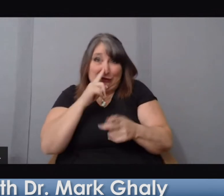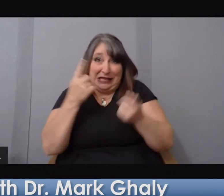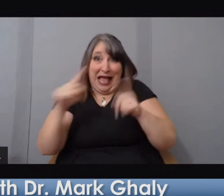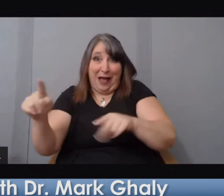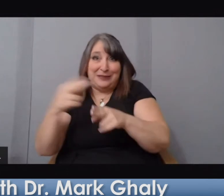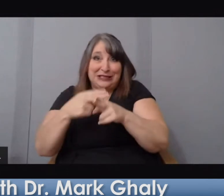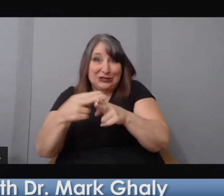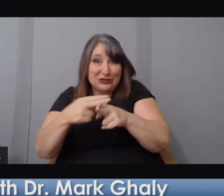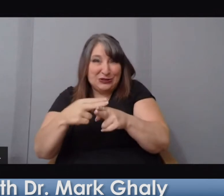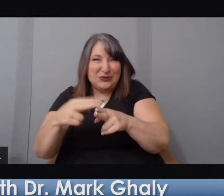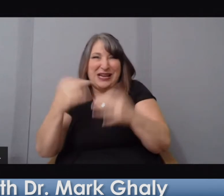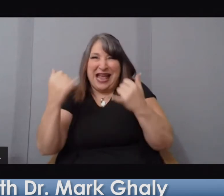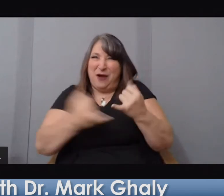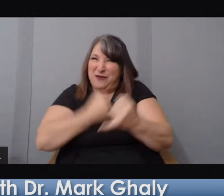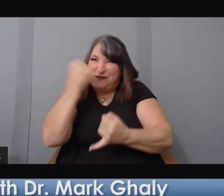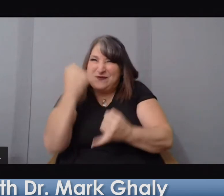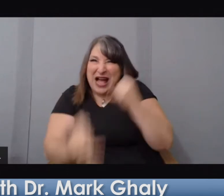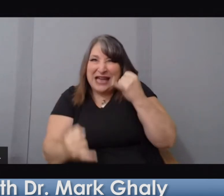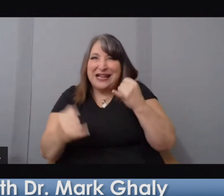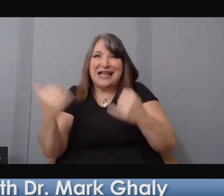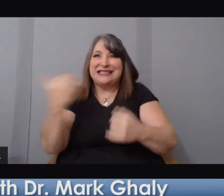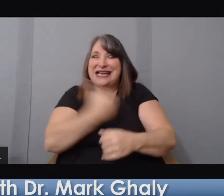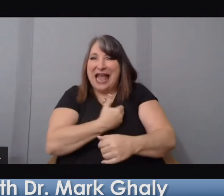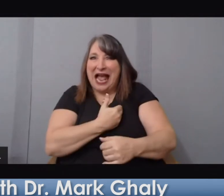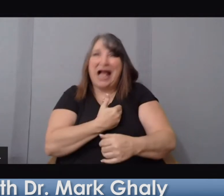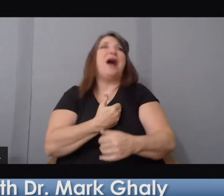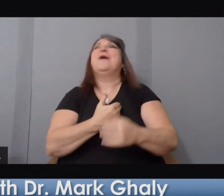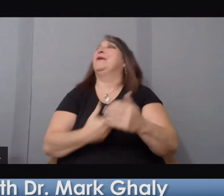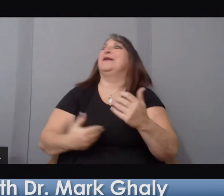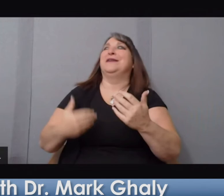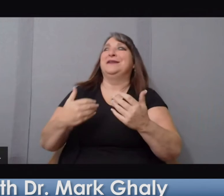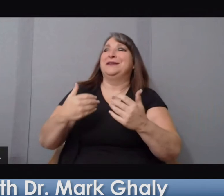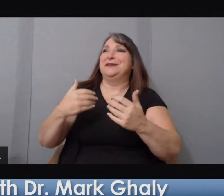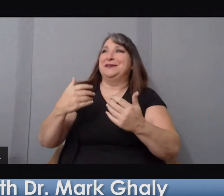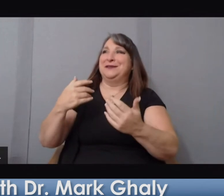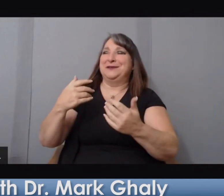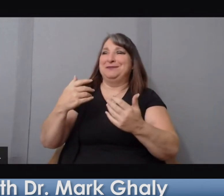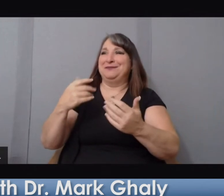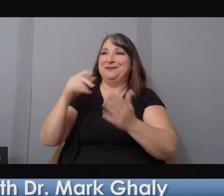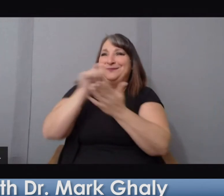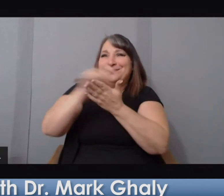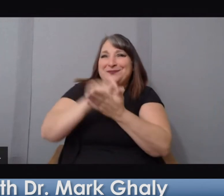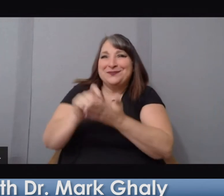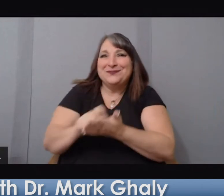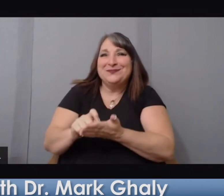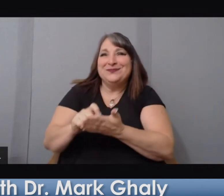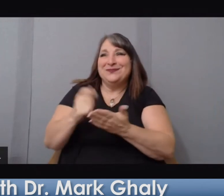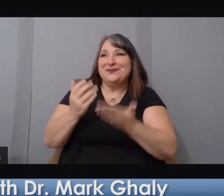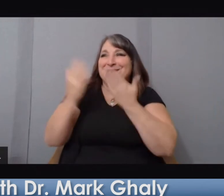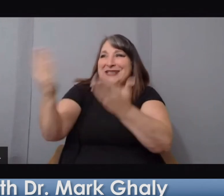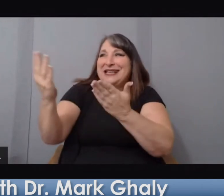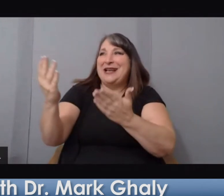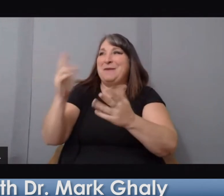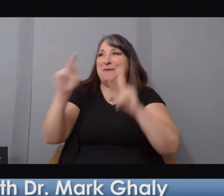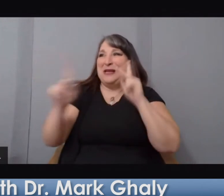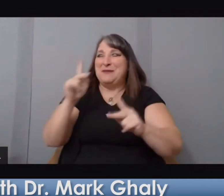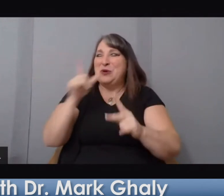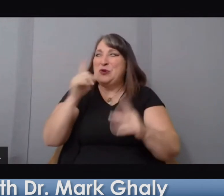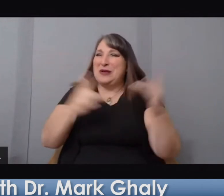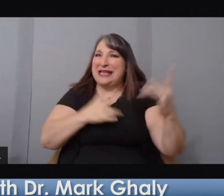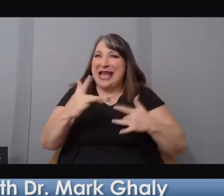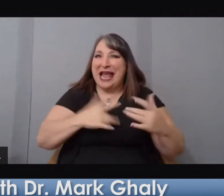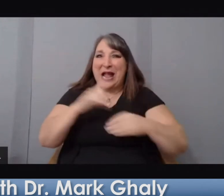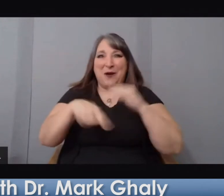soon. We are finalizing it in lots of conversations with stakeholders who care deeply about this guidance, making